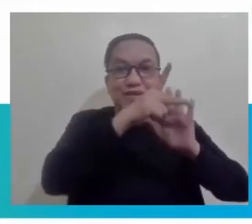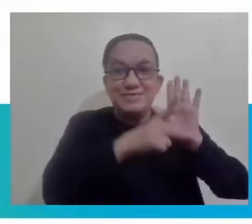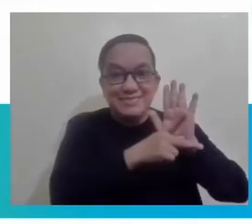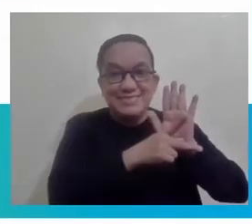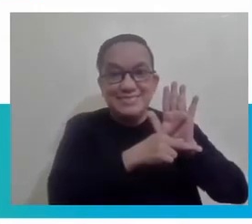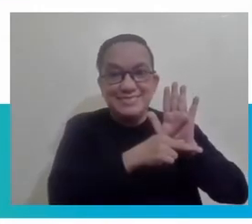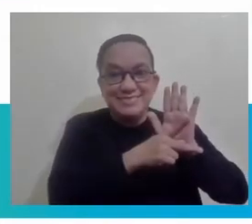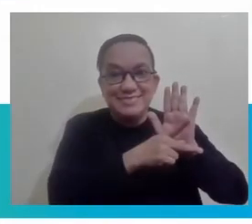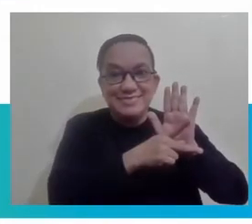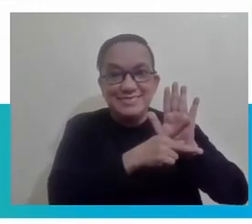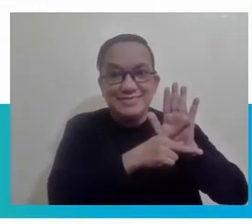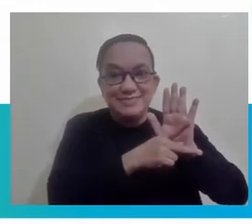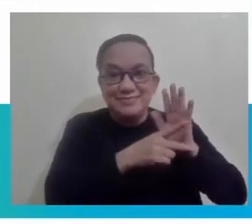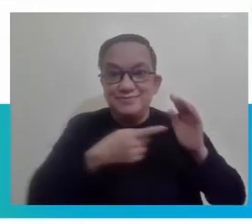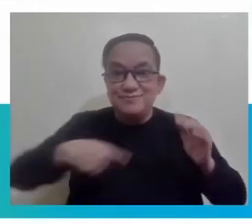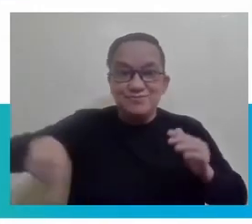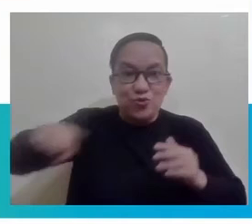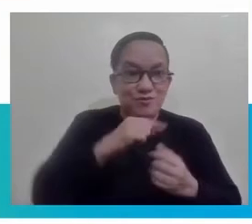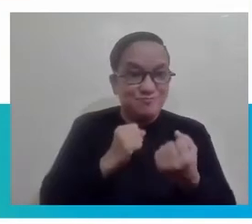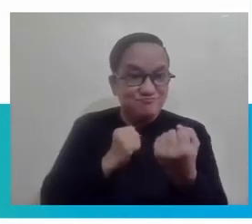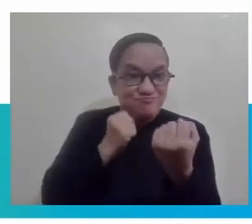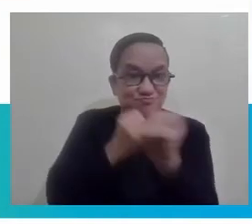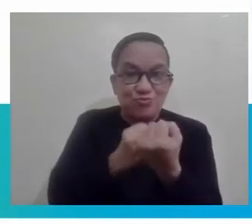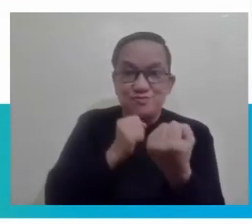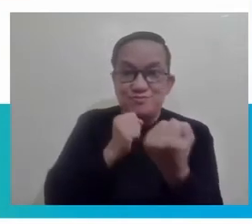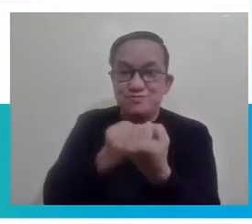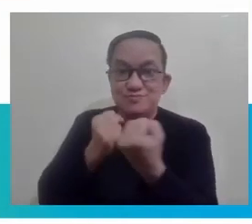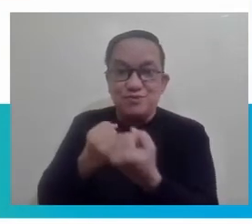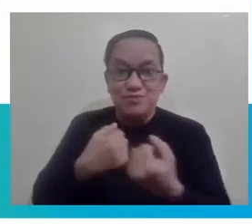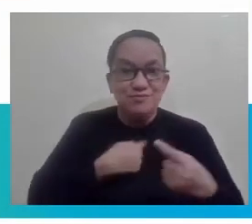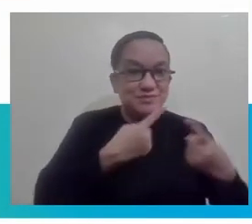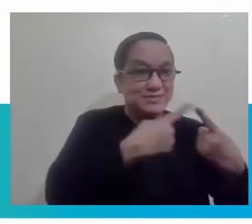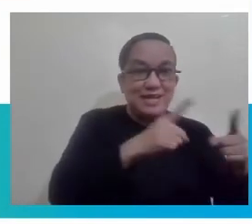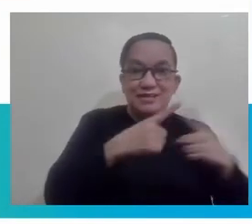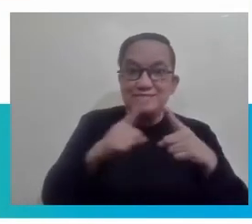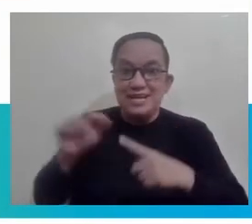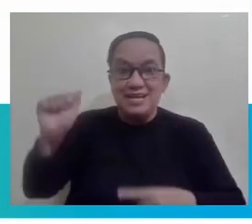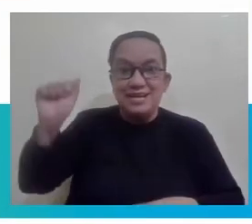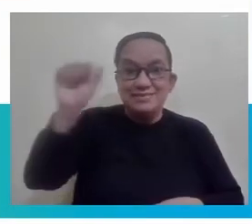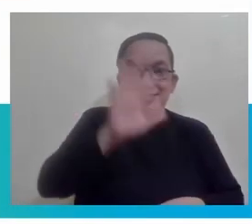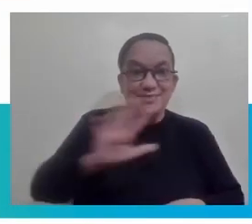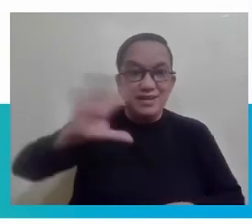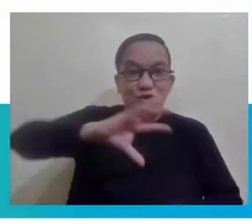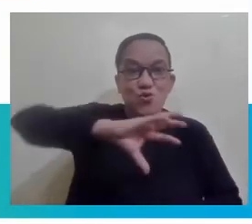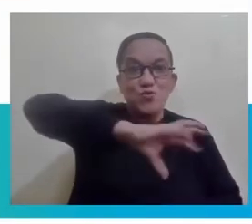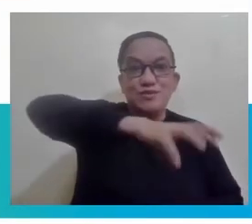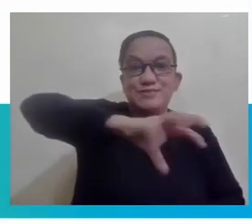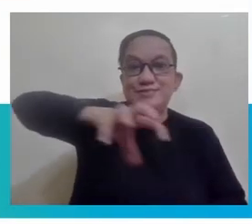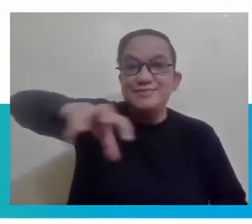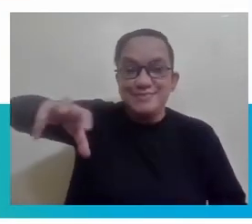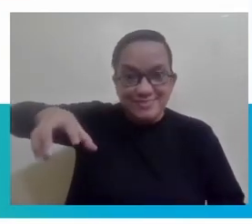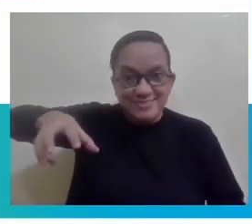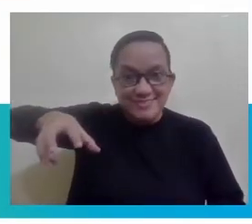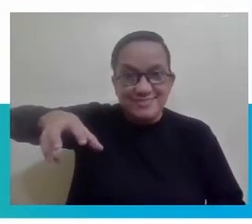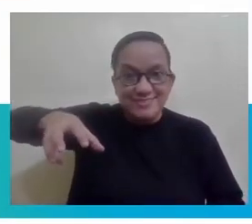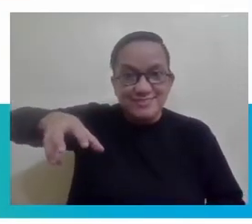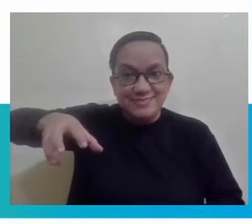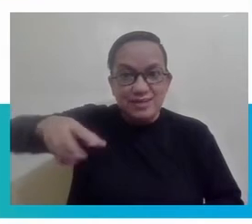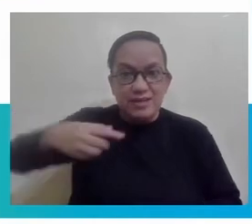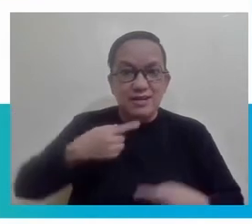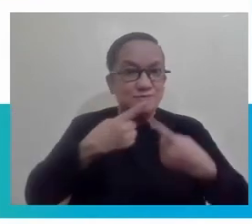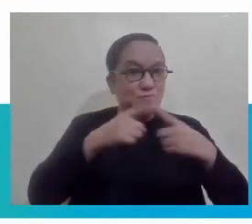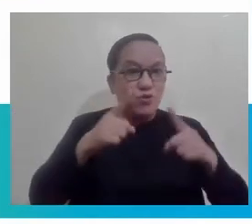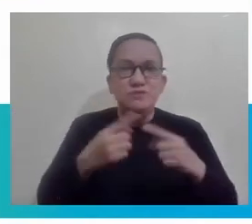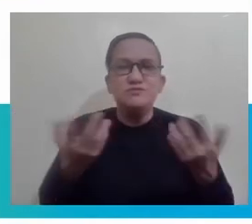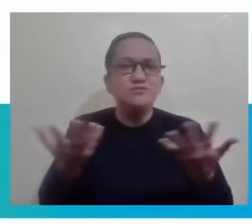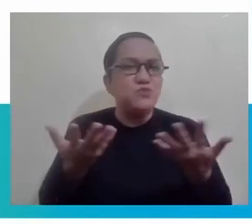countries in achieving these objectives. And when it comes to using COVID-19 recovery-related investment